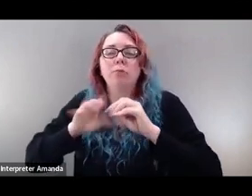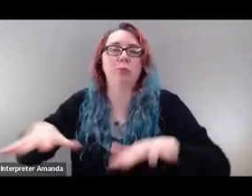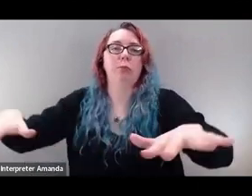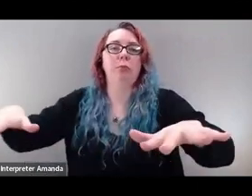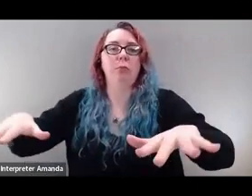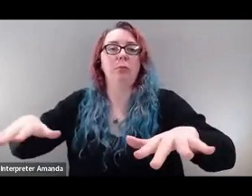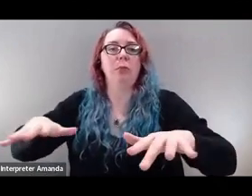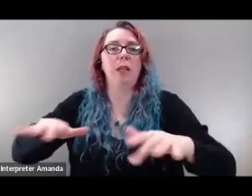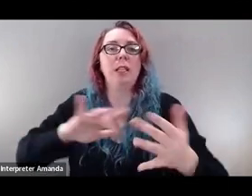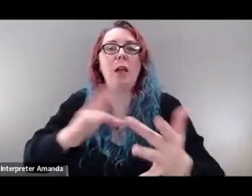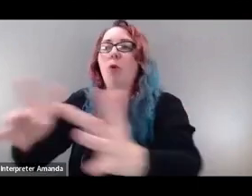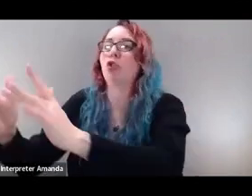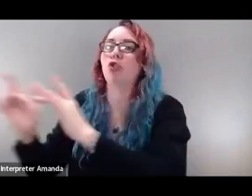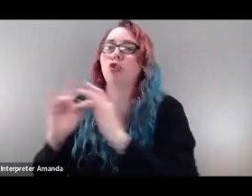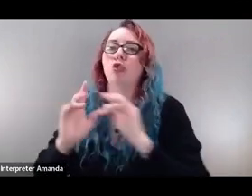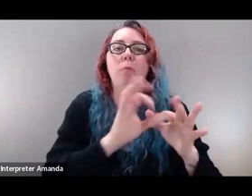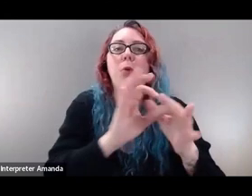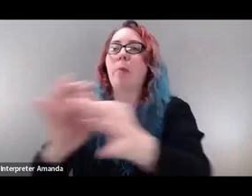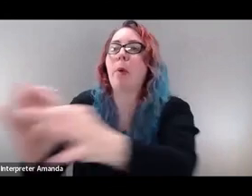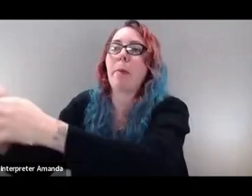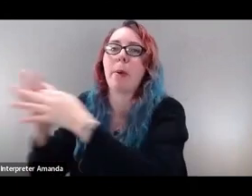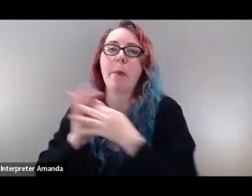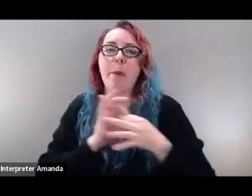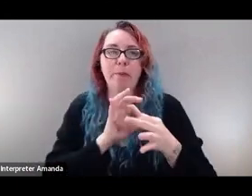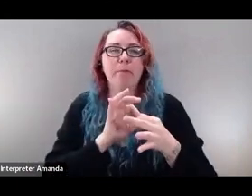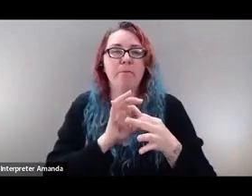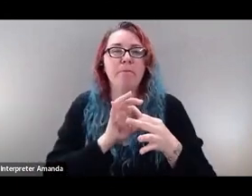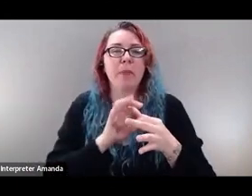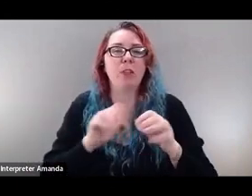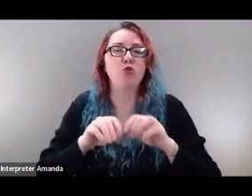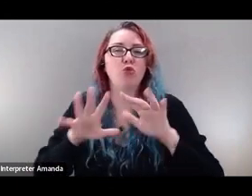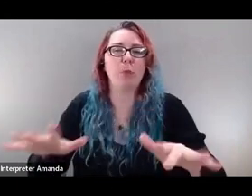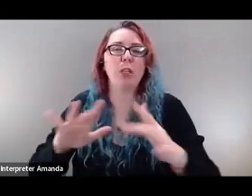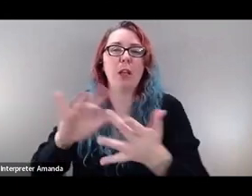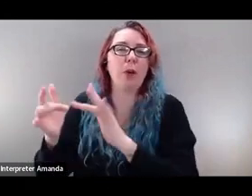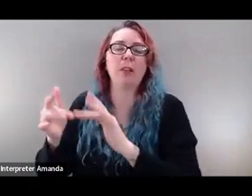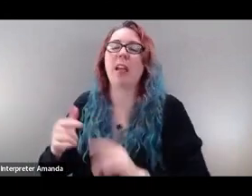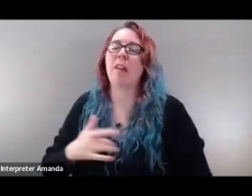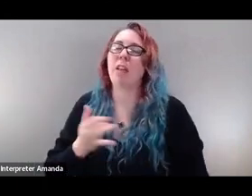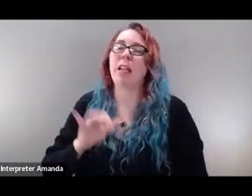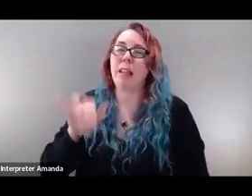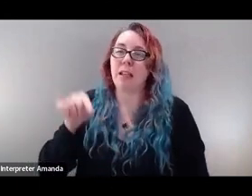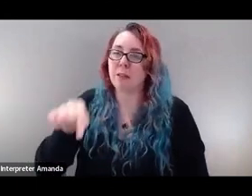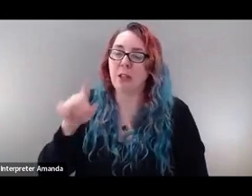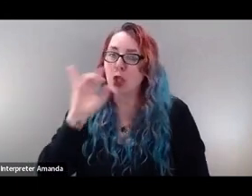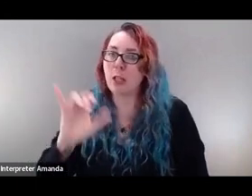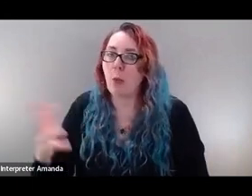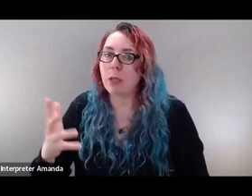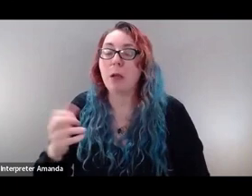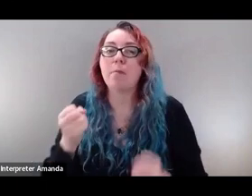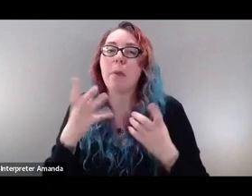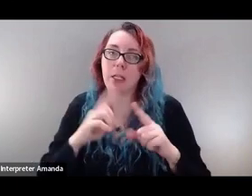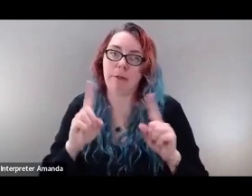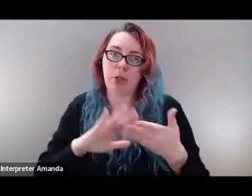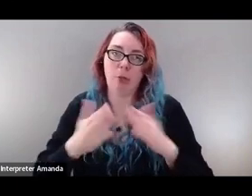the sense of distributed networks as being able to sort of have a series of nodes, communities, groups, whatever it is, or however it is you're